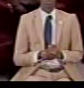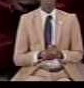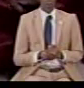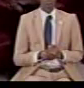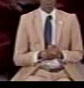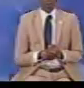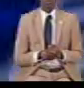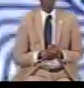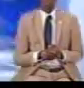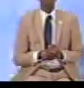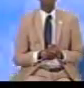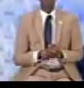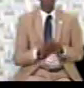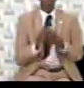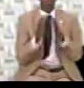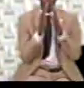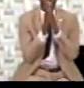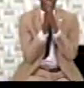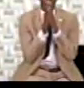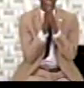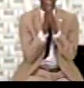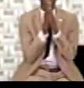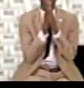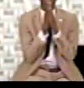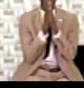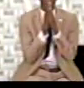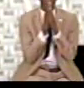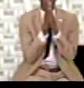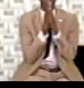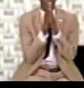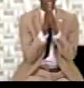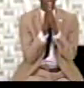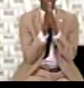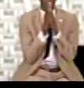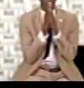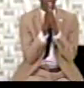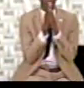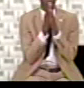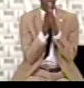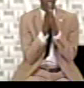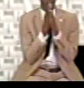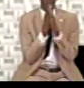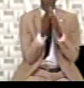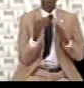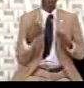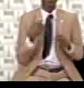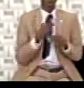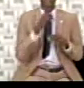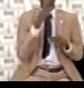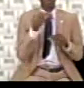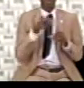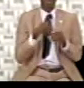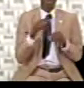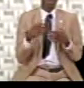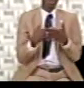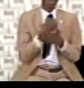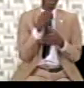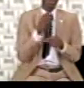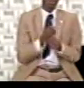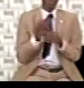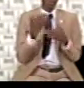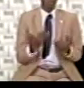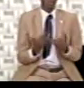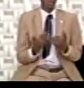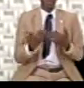Go to the Lord in prayers. The call. We're in a new year now. Have you answered